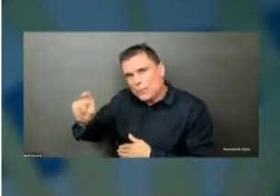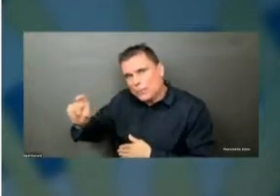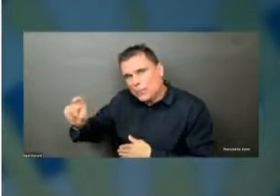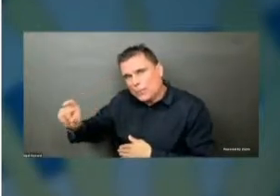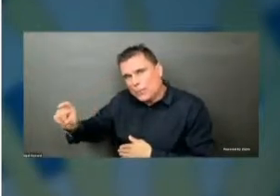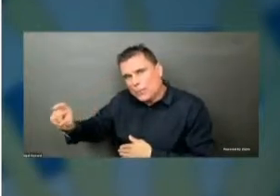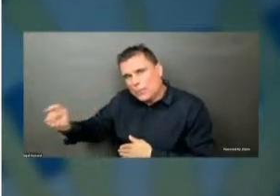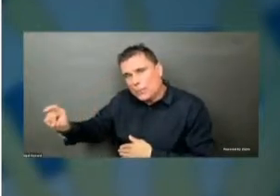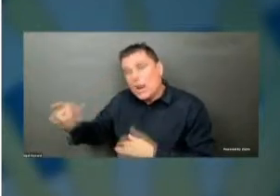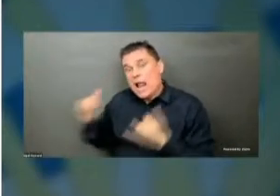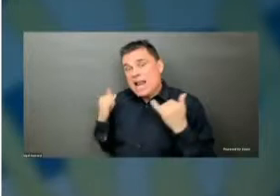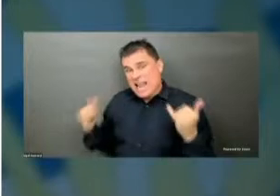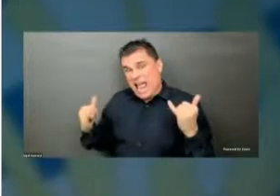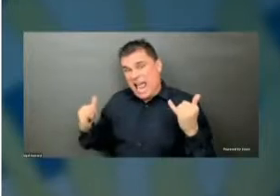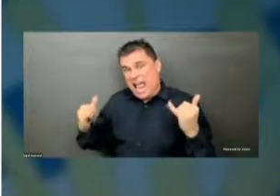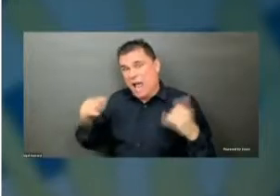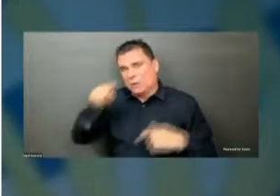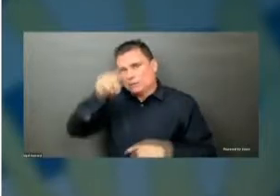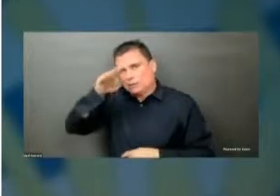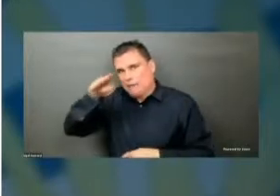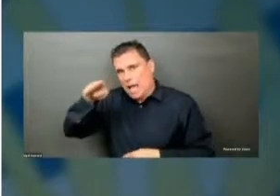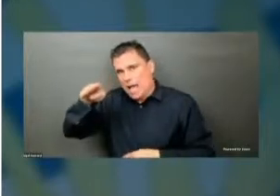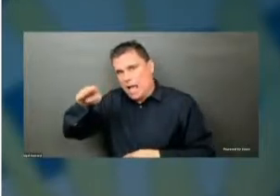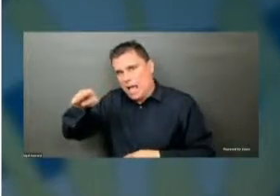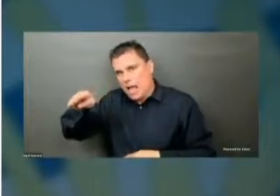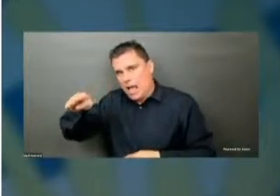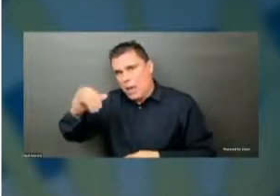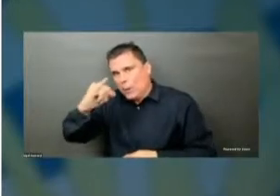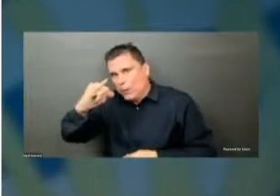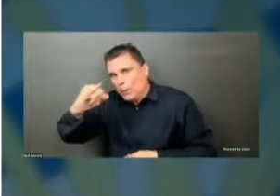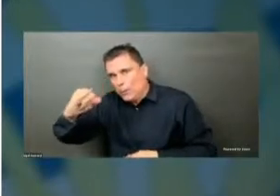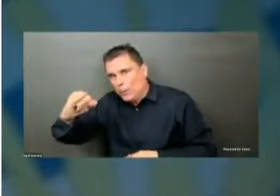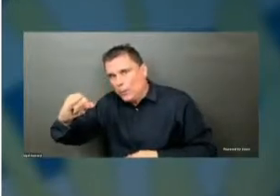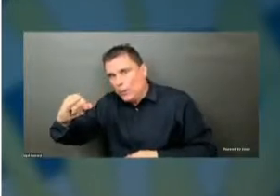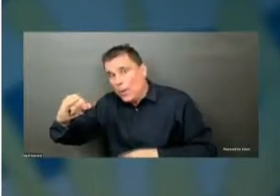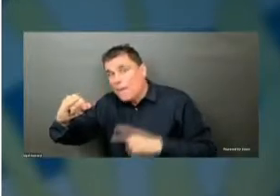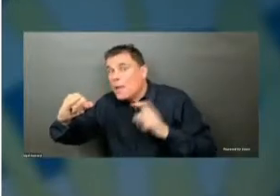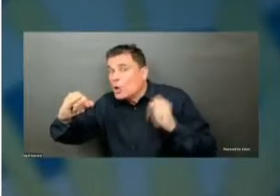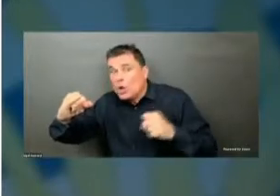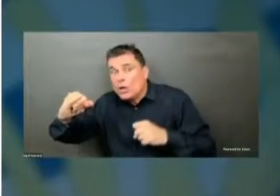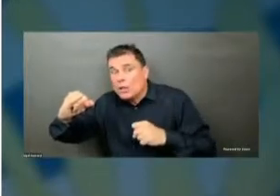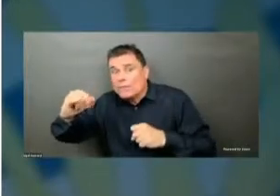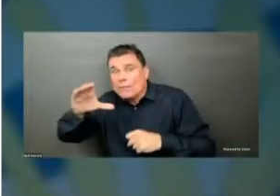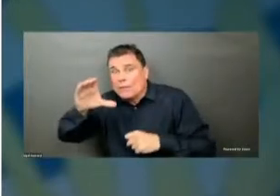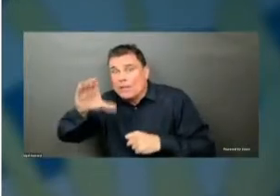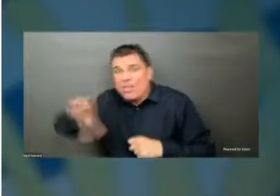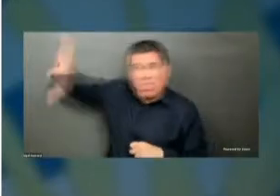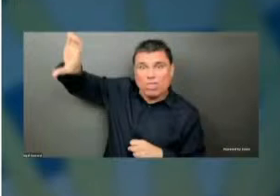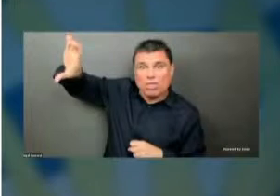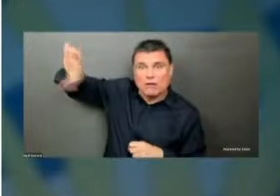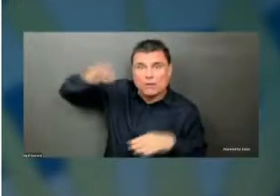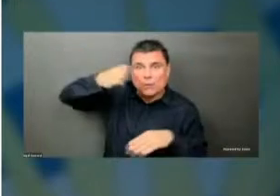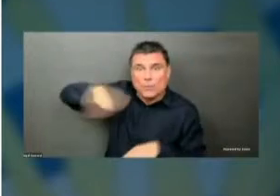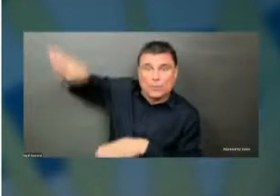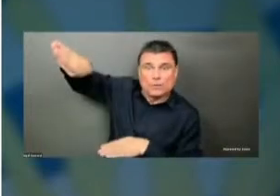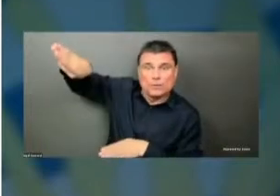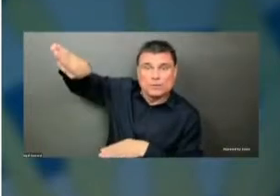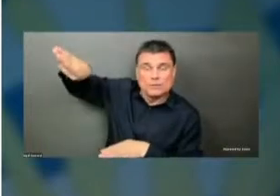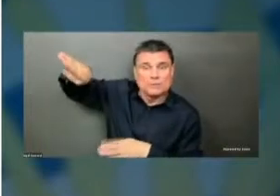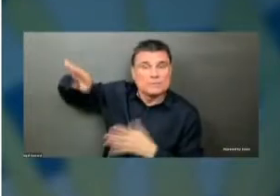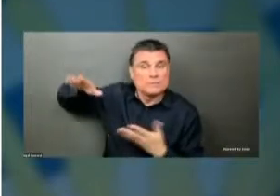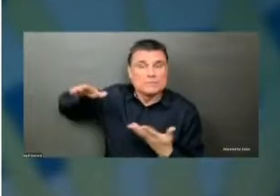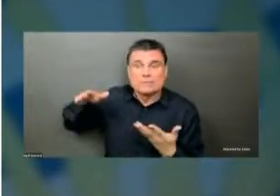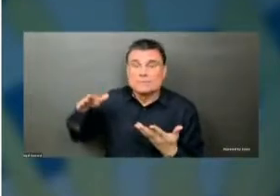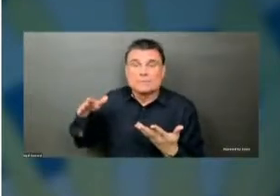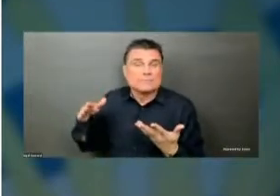very quickly, and we could see rapid increases like we have seen in other countries and other provinces on a